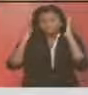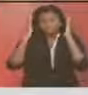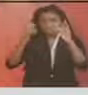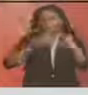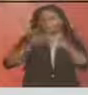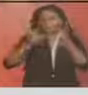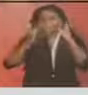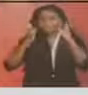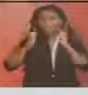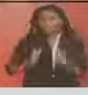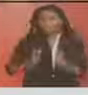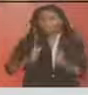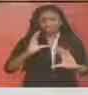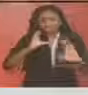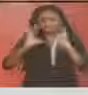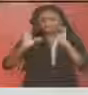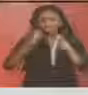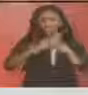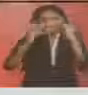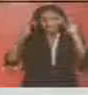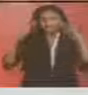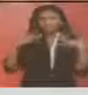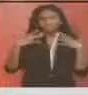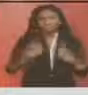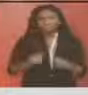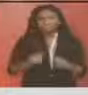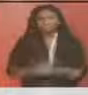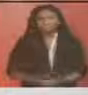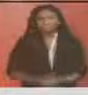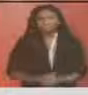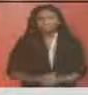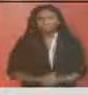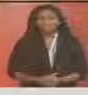Corporate Communications at the Ministry of Health, Candice Alcantara.